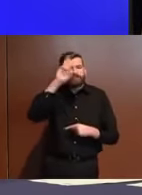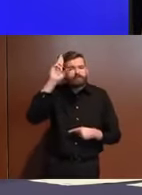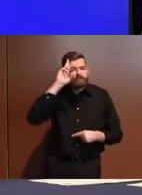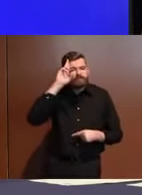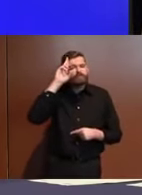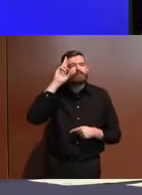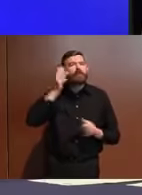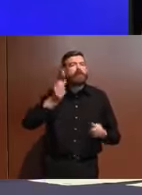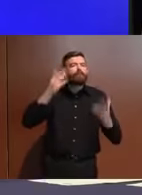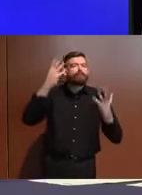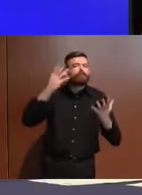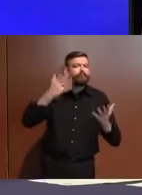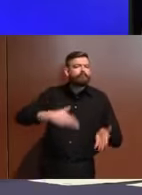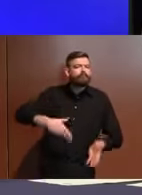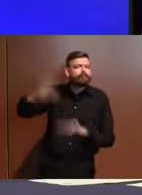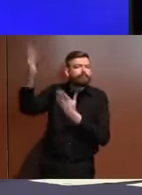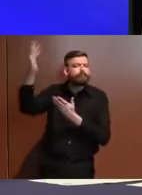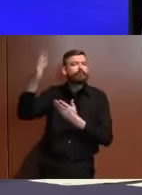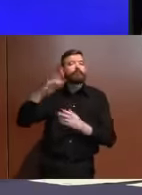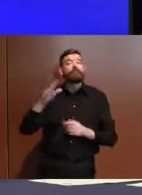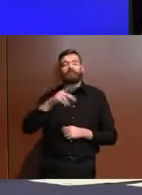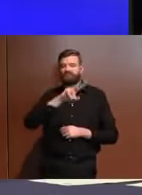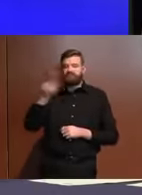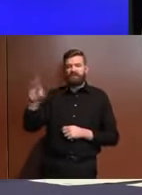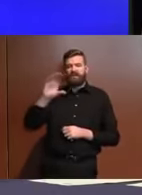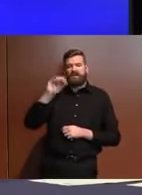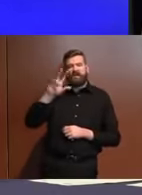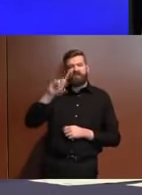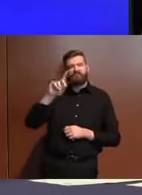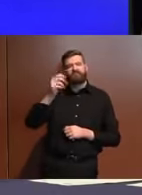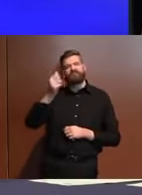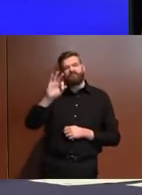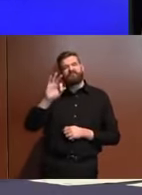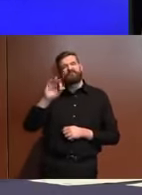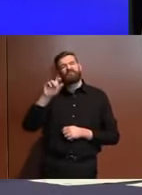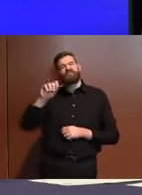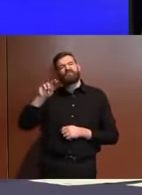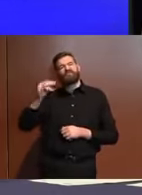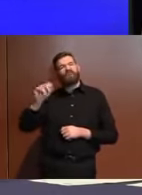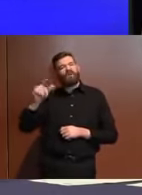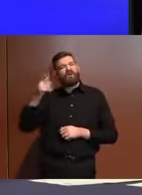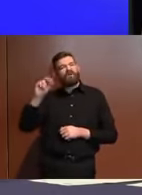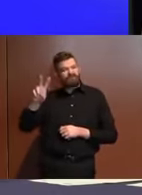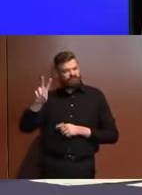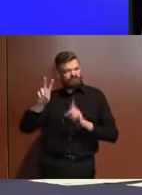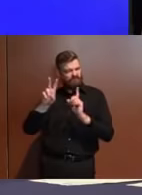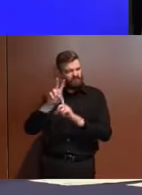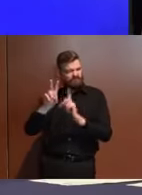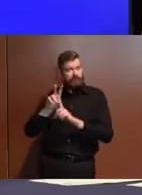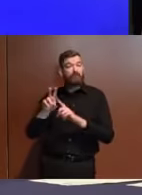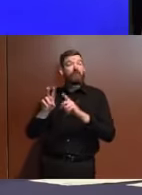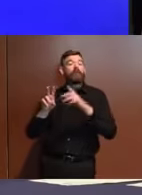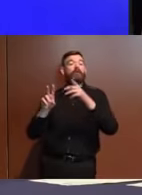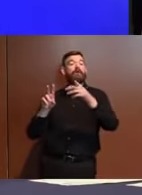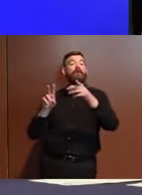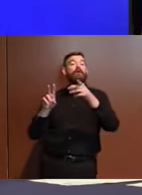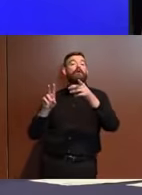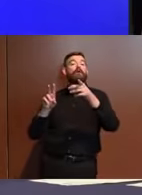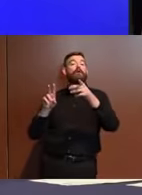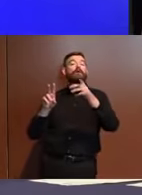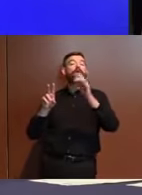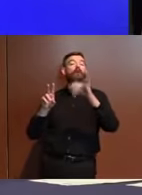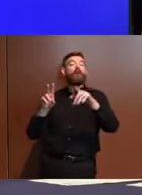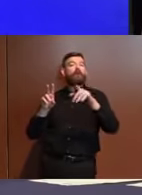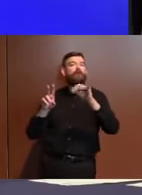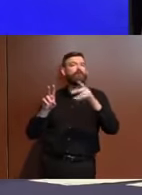at covid19.nj.gov and says, my business or business X isn't compliant, and what happens at that point?